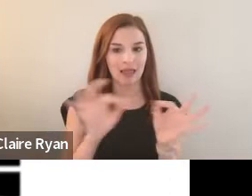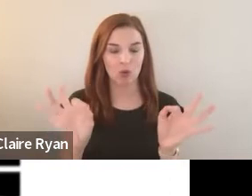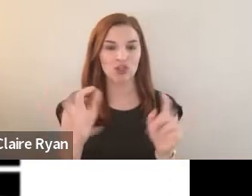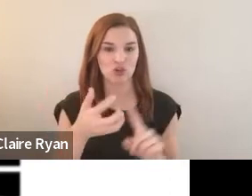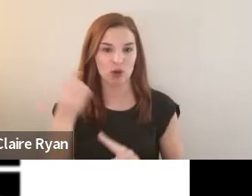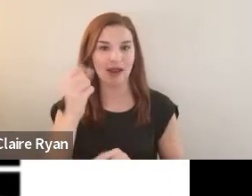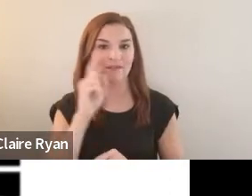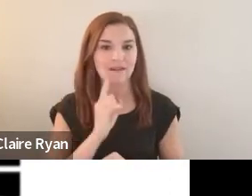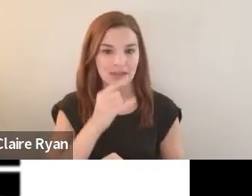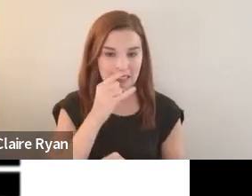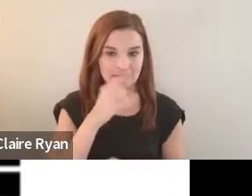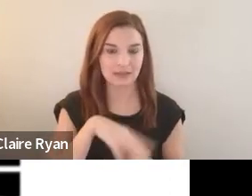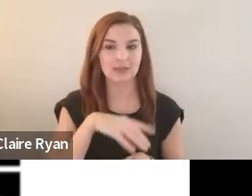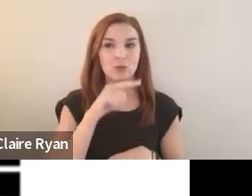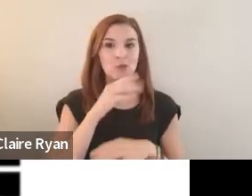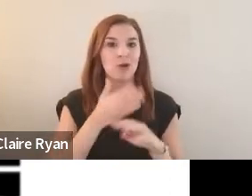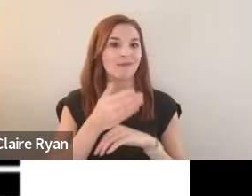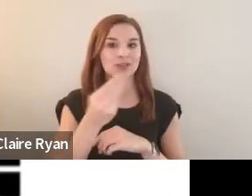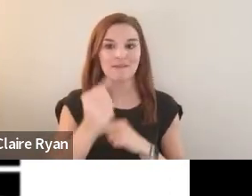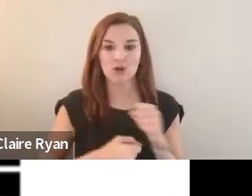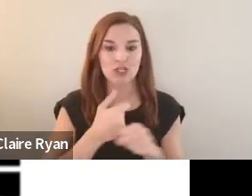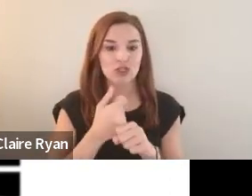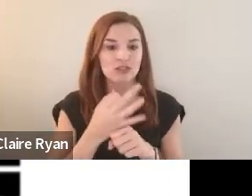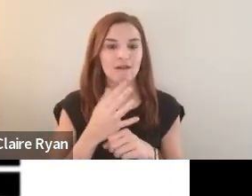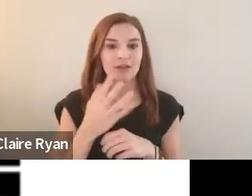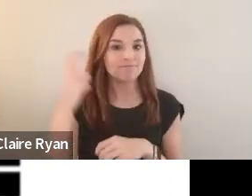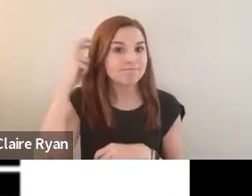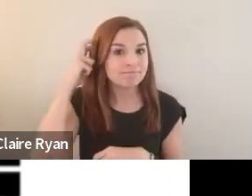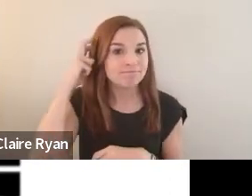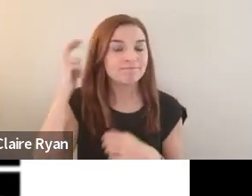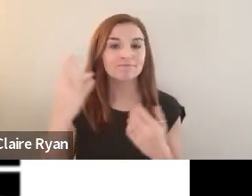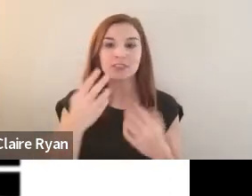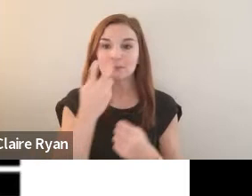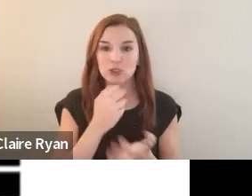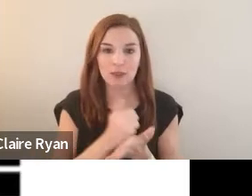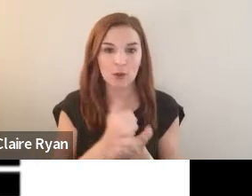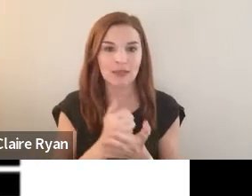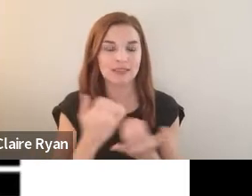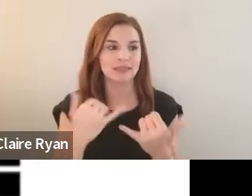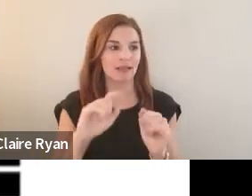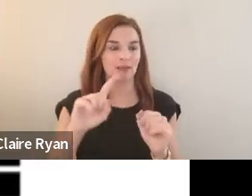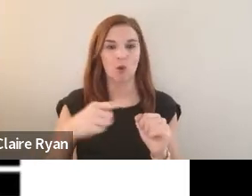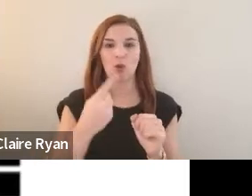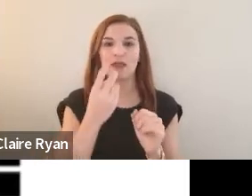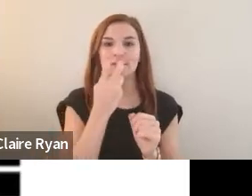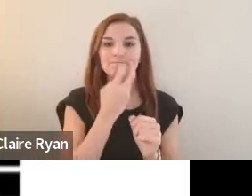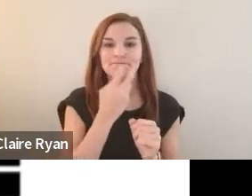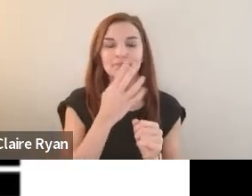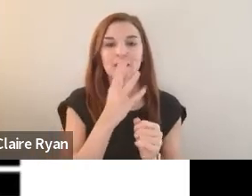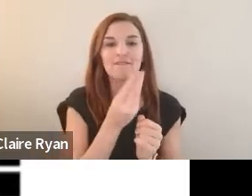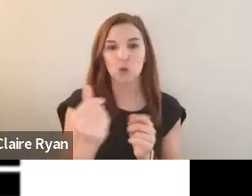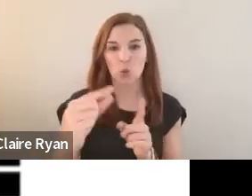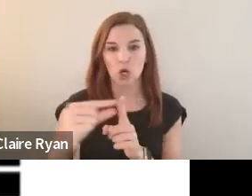practice, I had the opportunity to work with deaf children who had experienced language deprivation. With several years